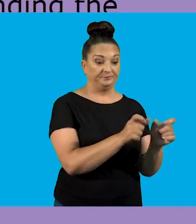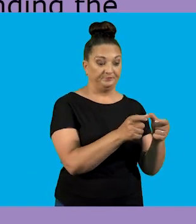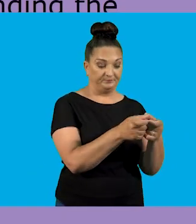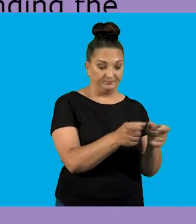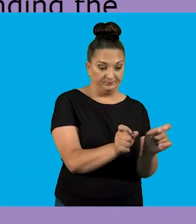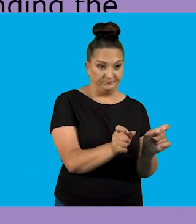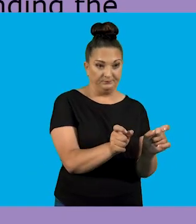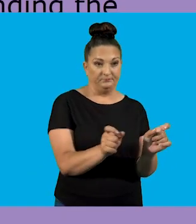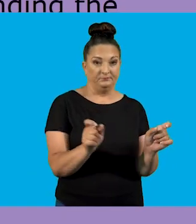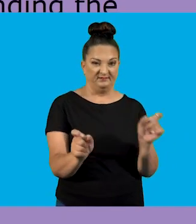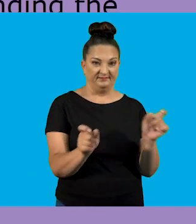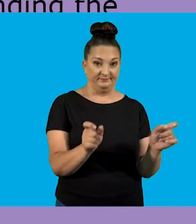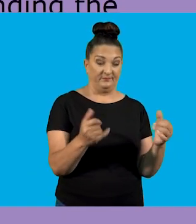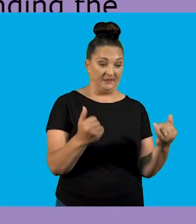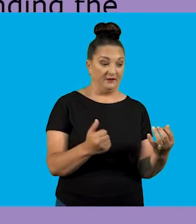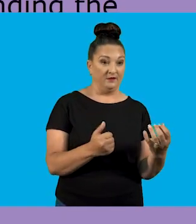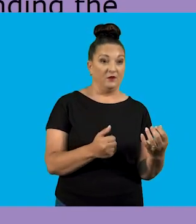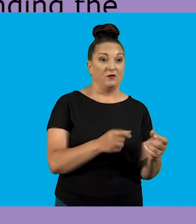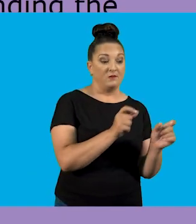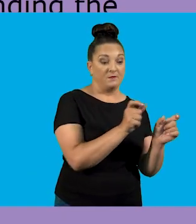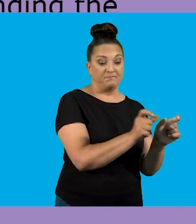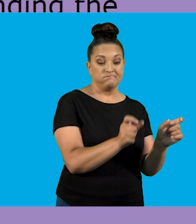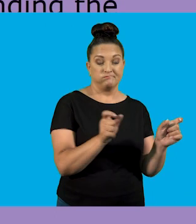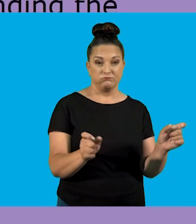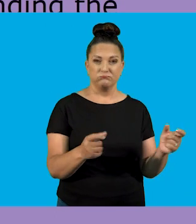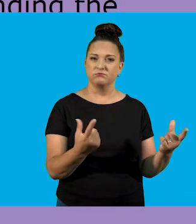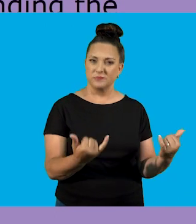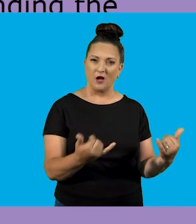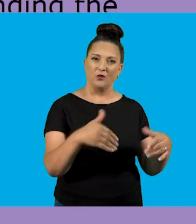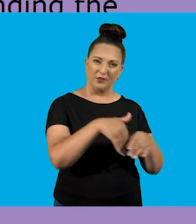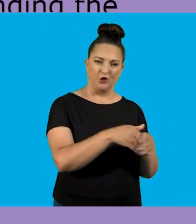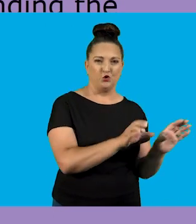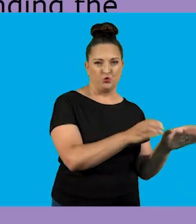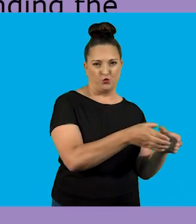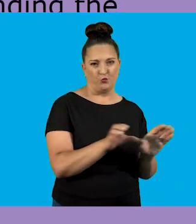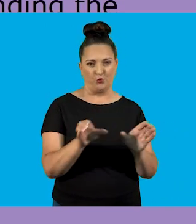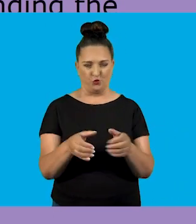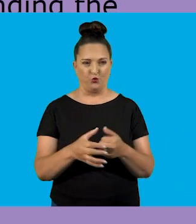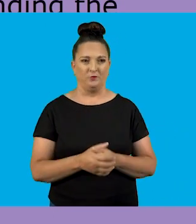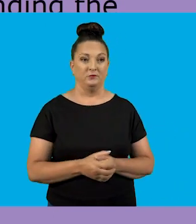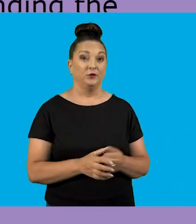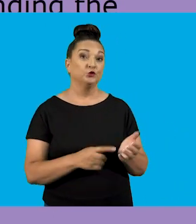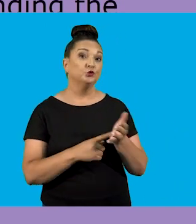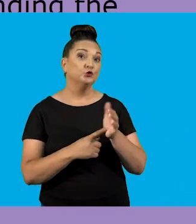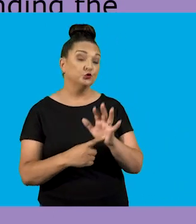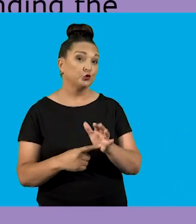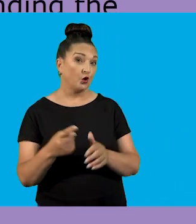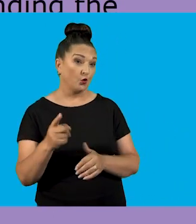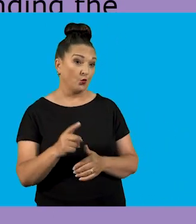we've expanded the middle term. Then what are we going to do? We are going to group them into two terms. Let me show you